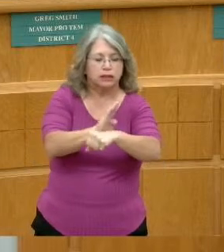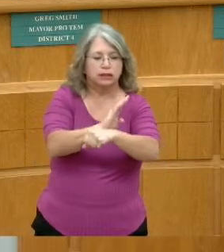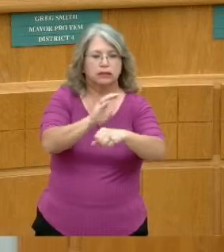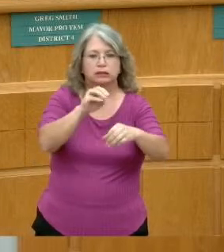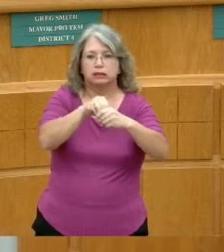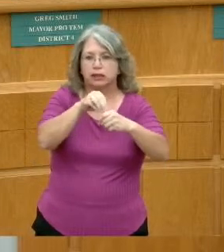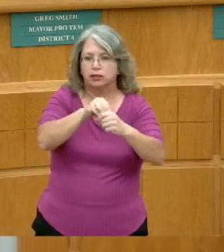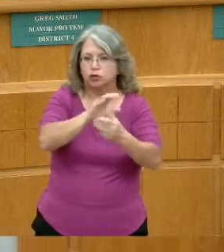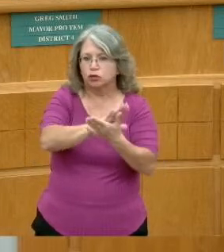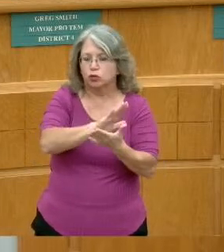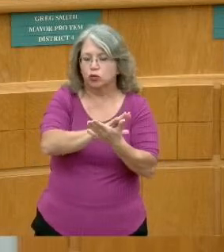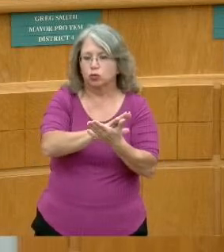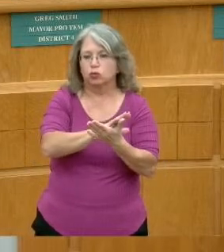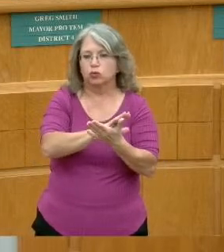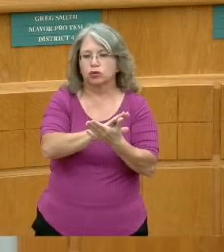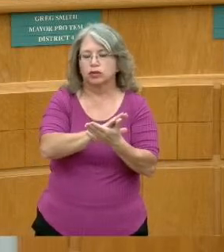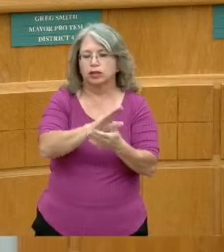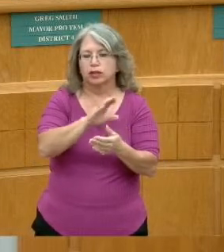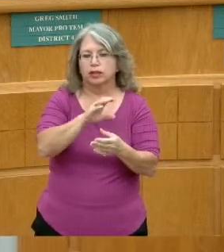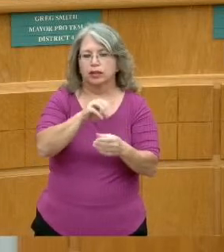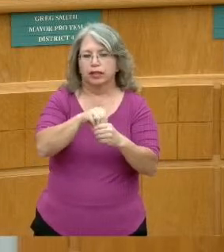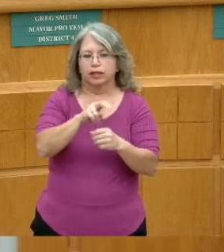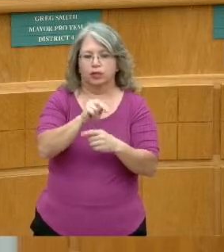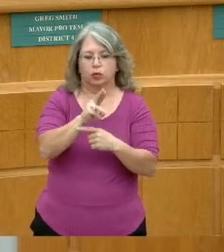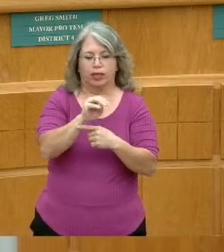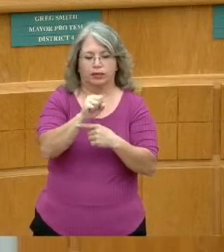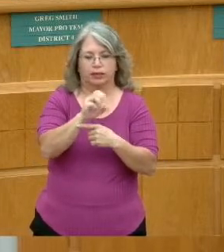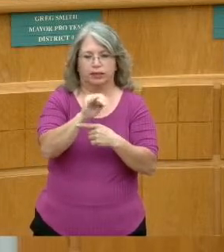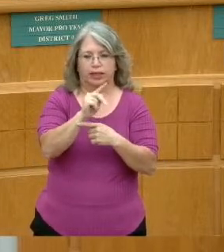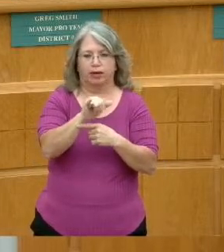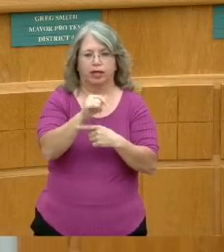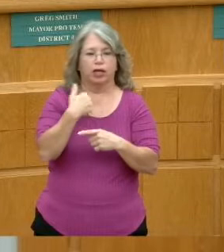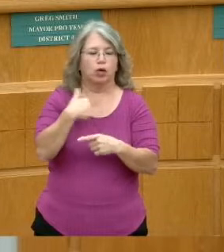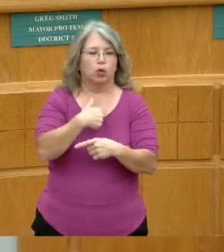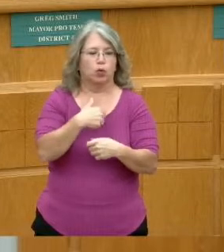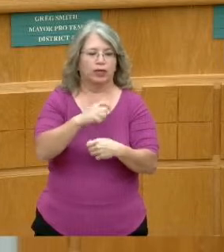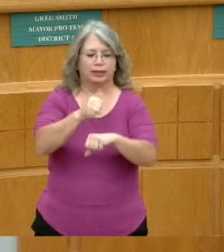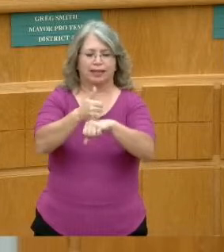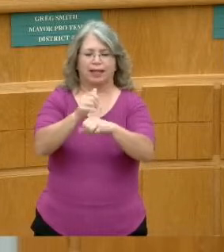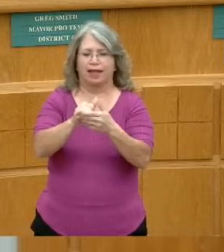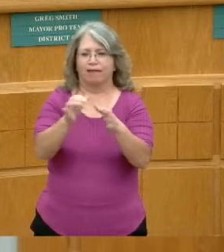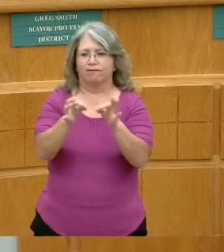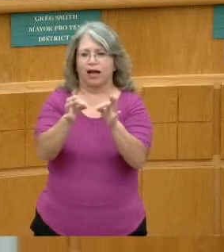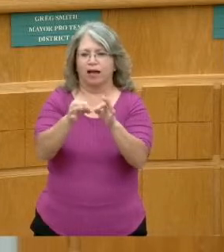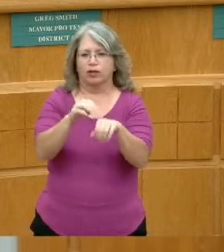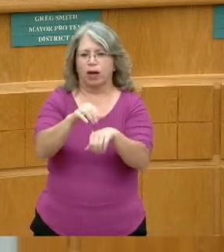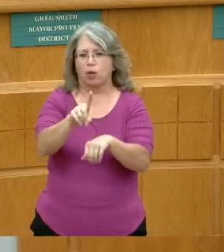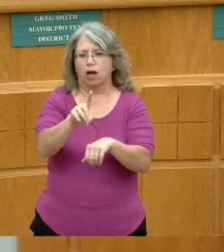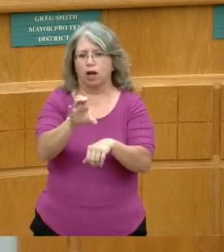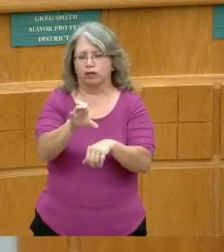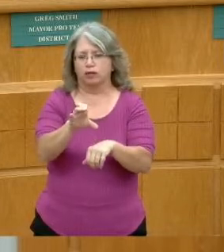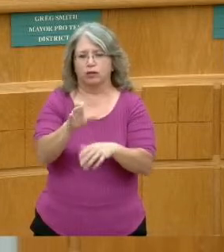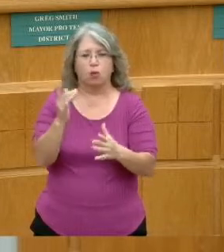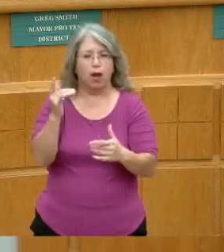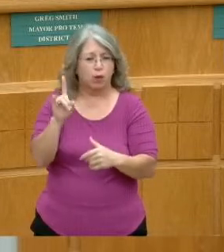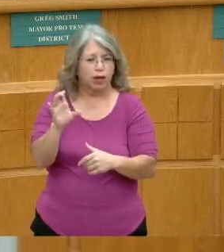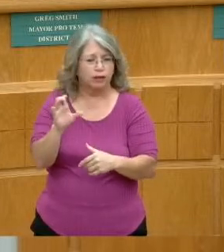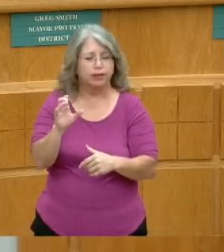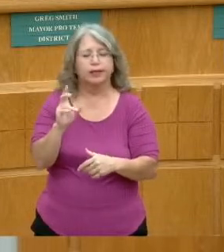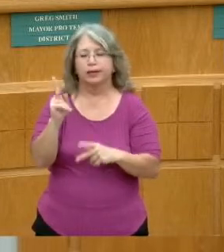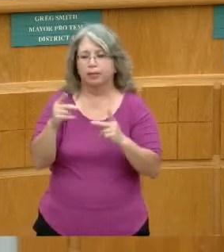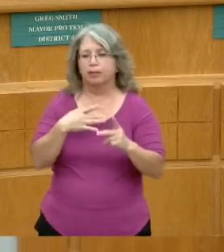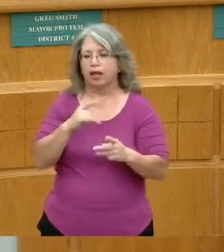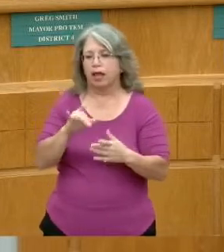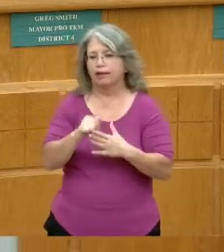Nueces County, and we made that value be 100. Why 100? The majority of people in the room like that better than 0 or